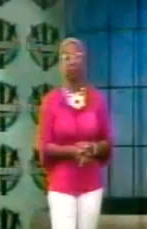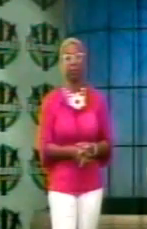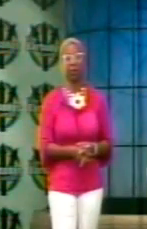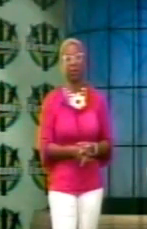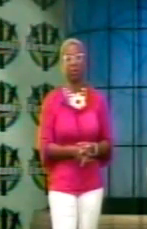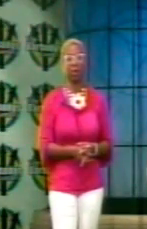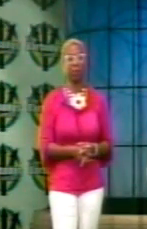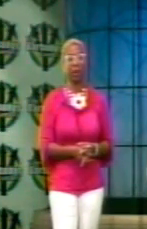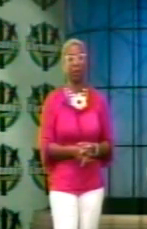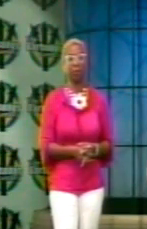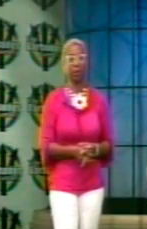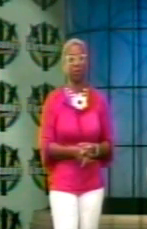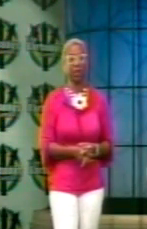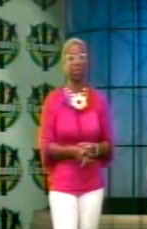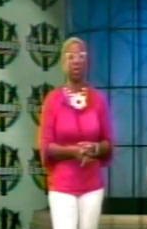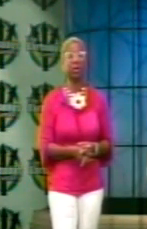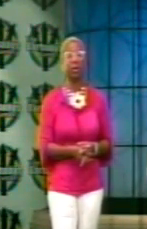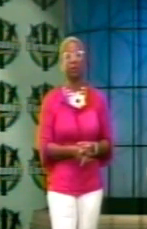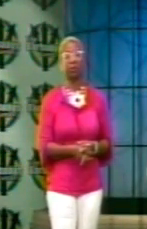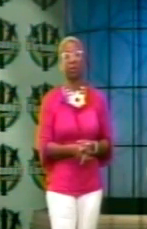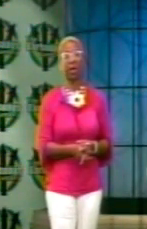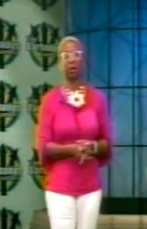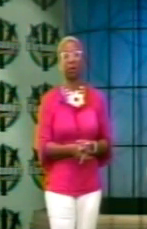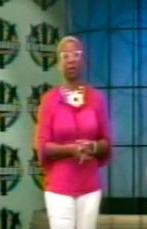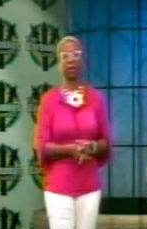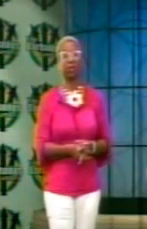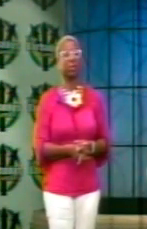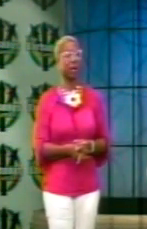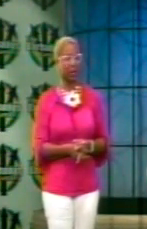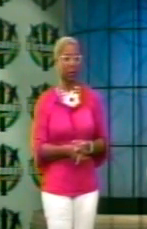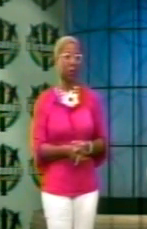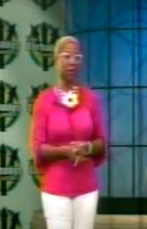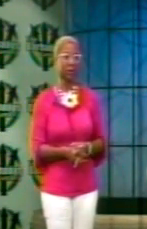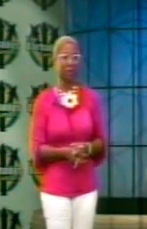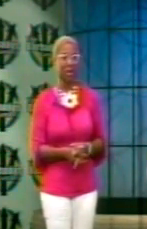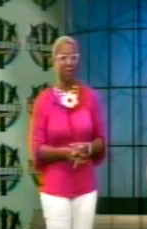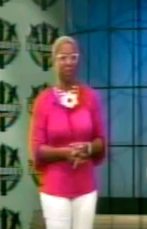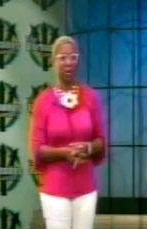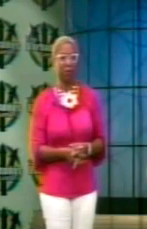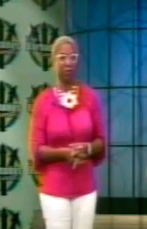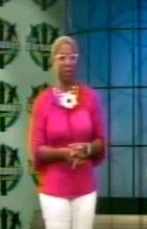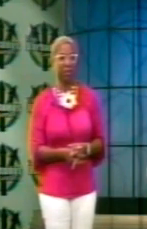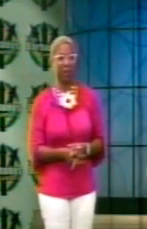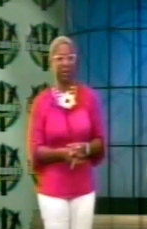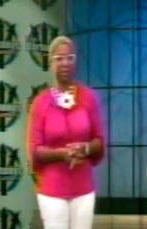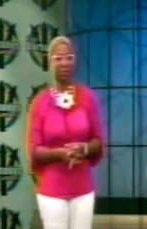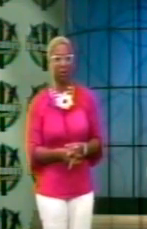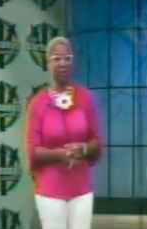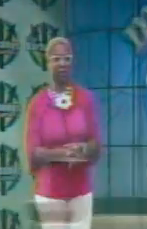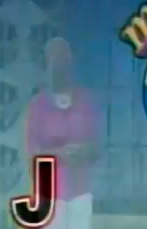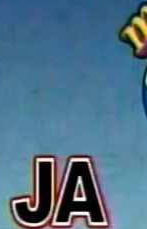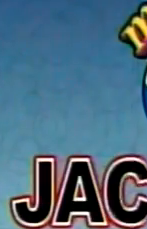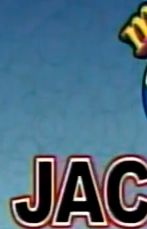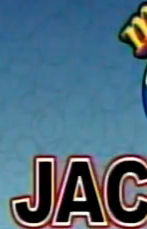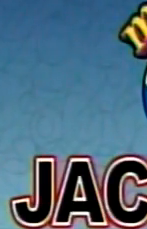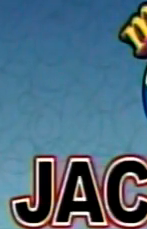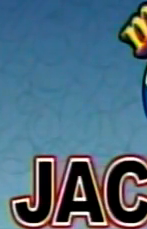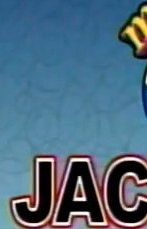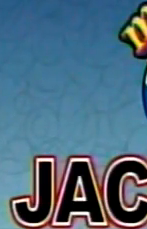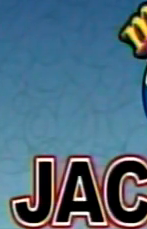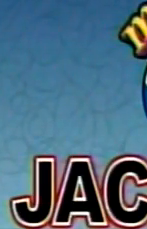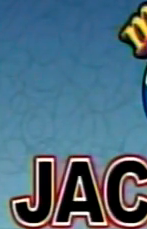that $250,000 Platinum Payout Scratch card from select lottery agents island-wide. The jackpot for the next Mega 6 draw is